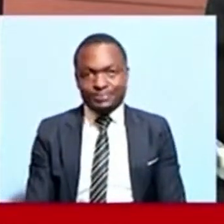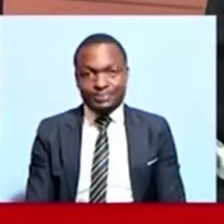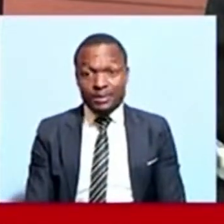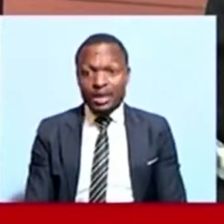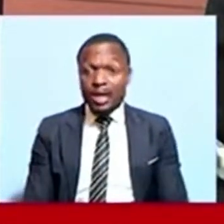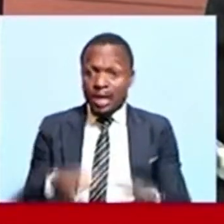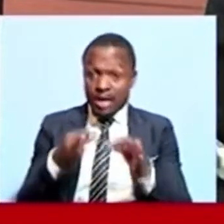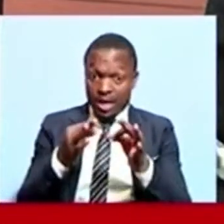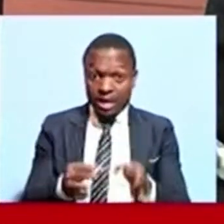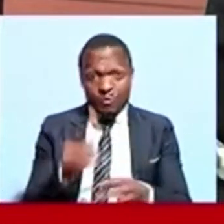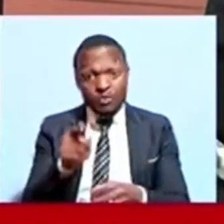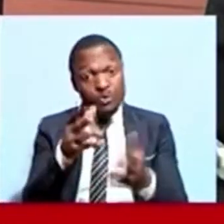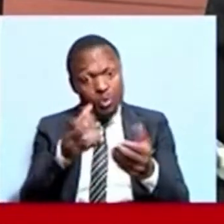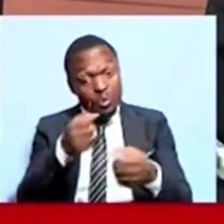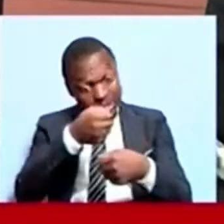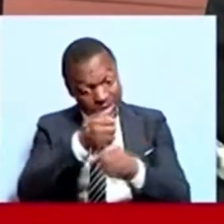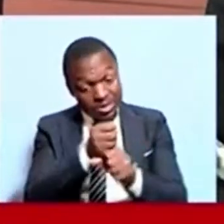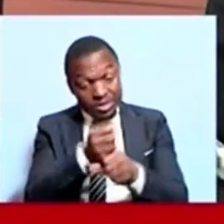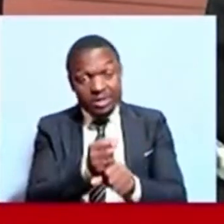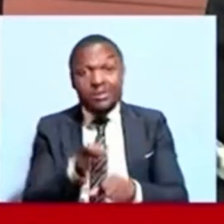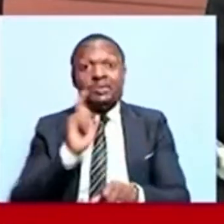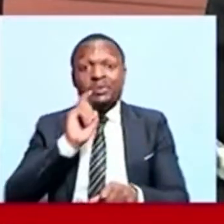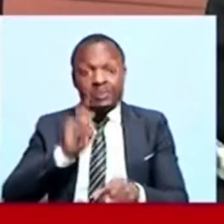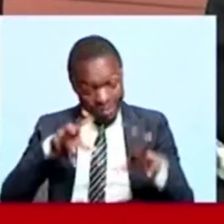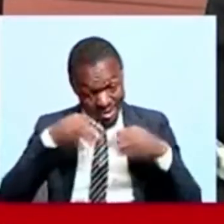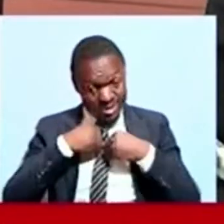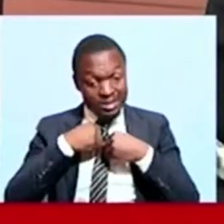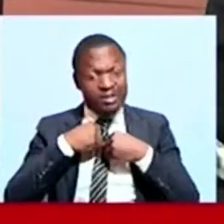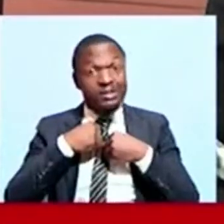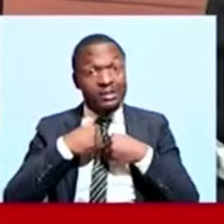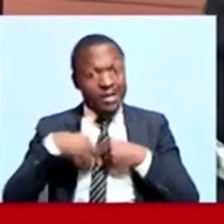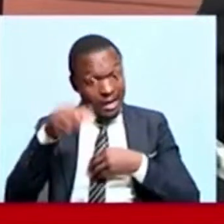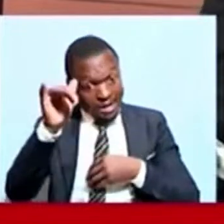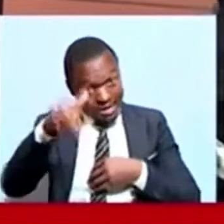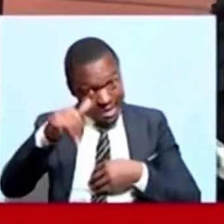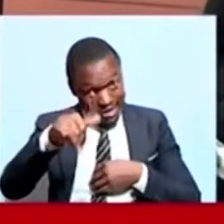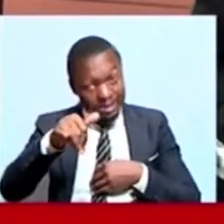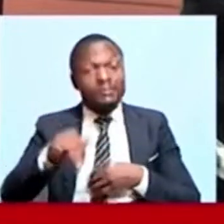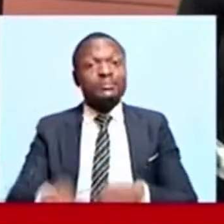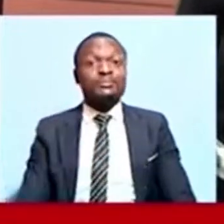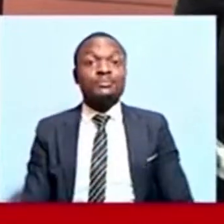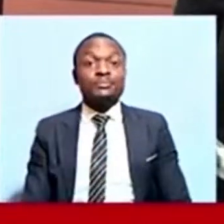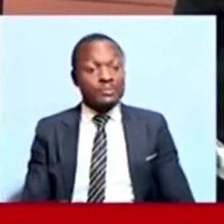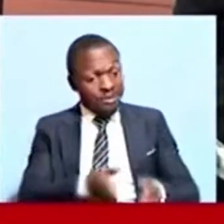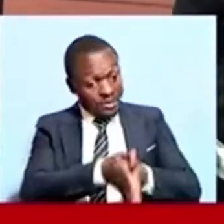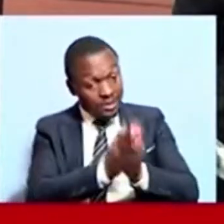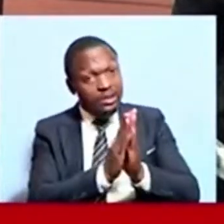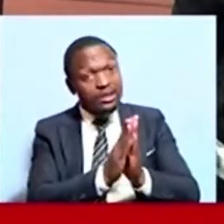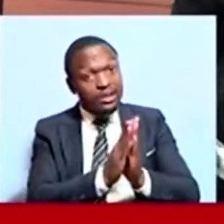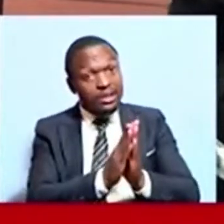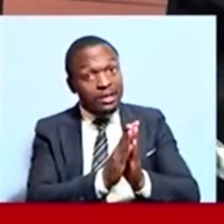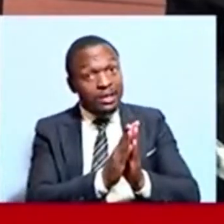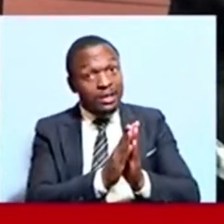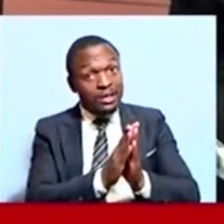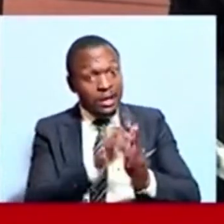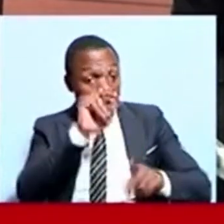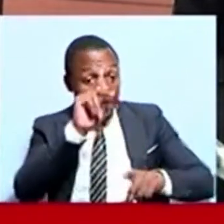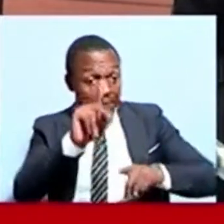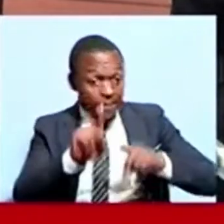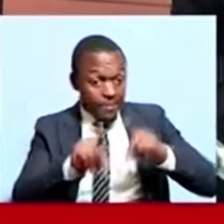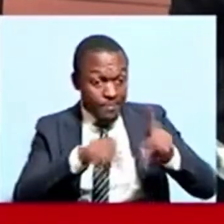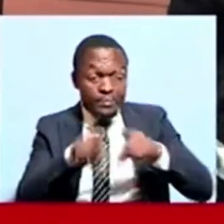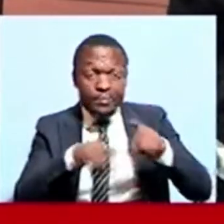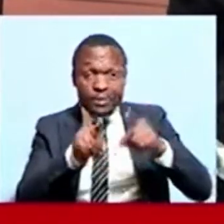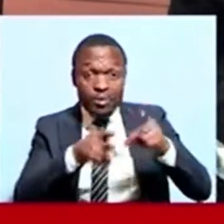If you want to manufacture, you need to admit and say, yes, we asked the applicants to